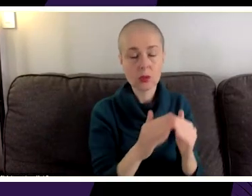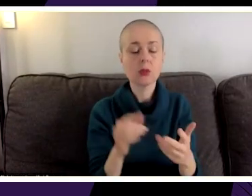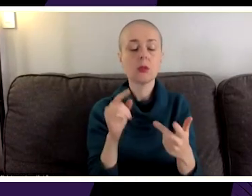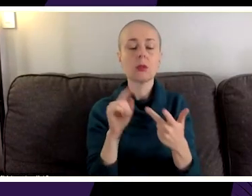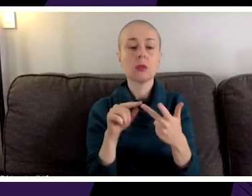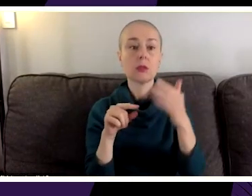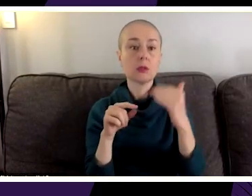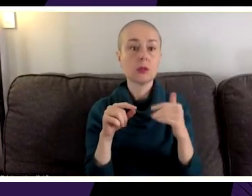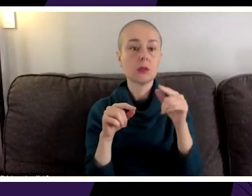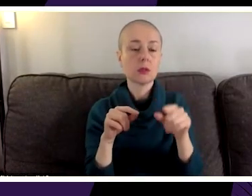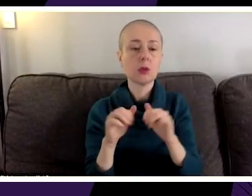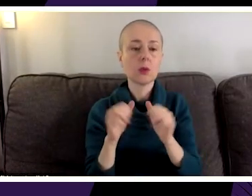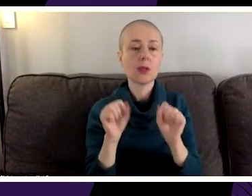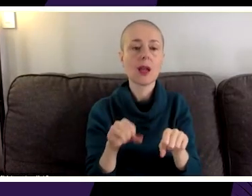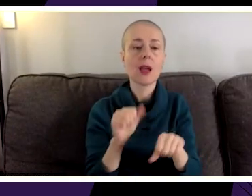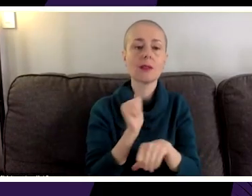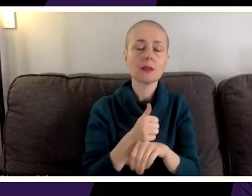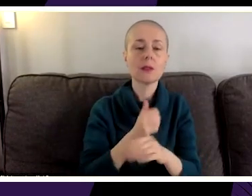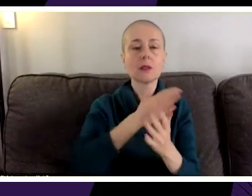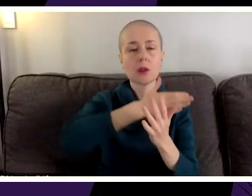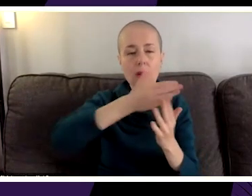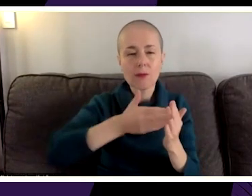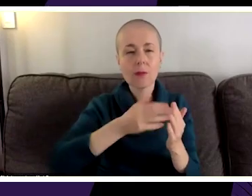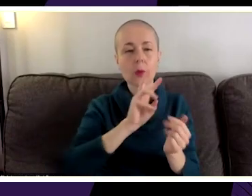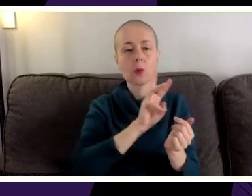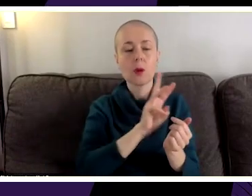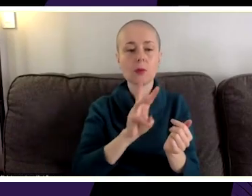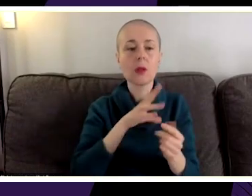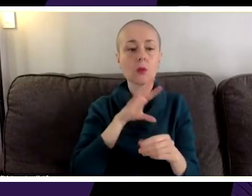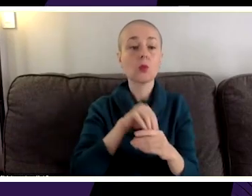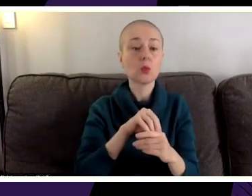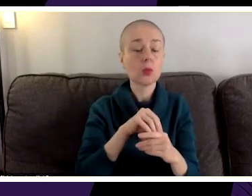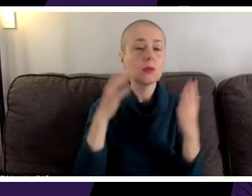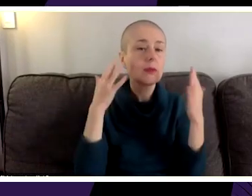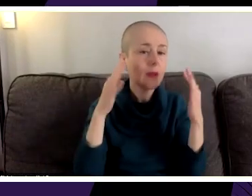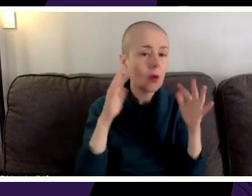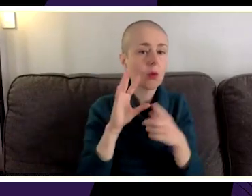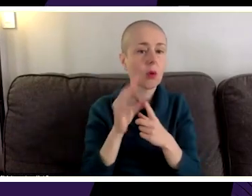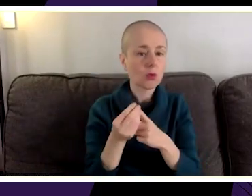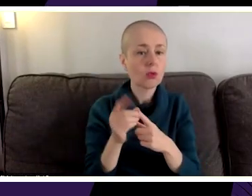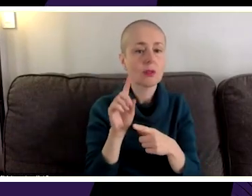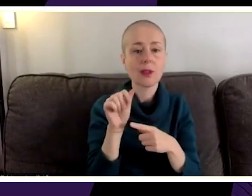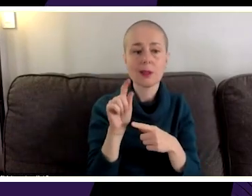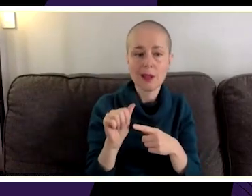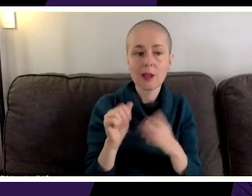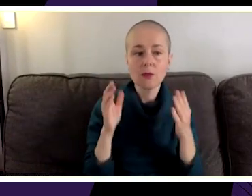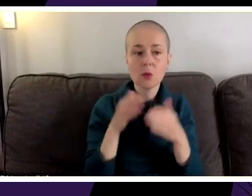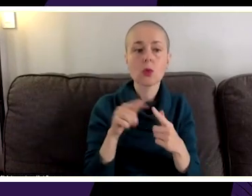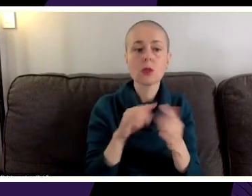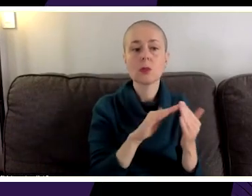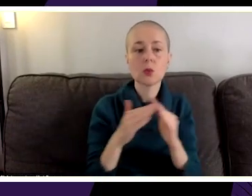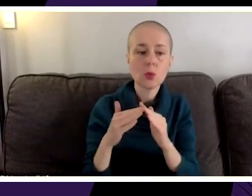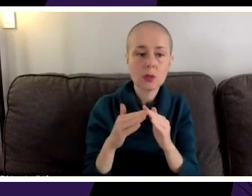South culture data that focuses on community, collective authorship, unofficial personal finding,